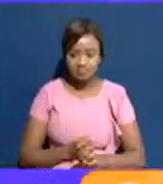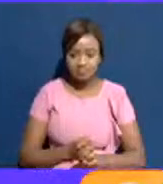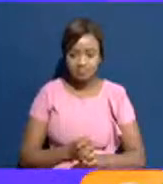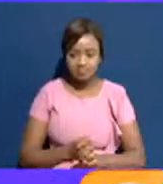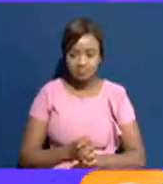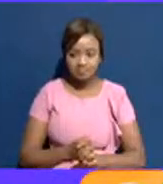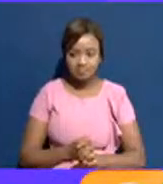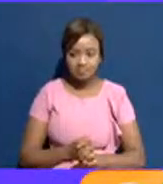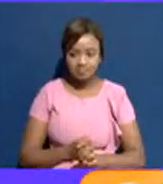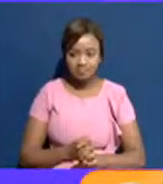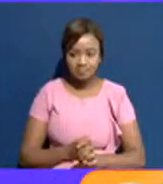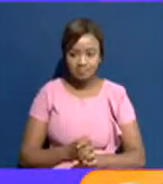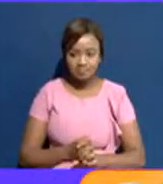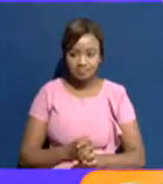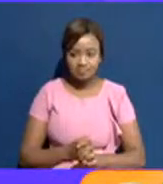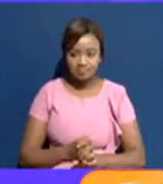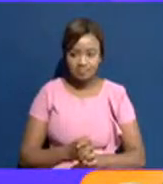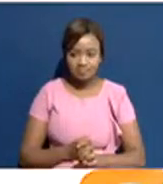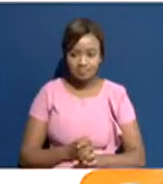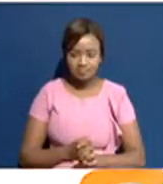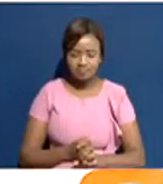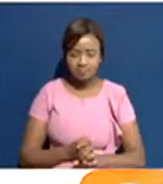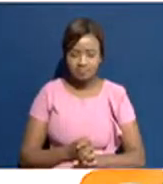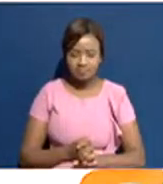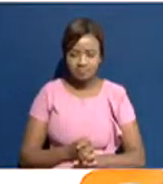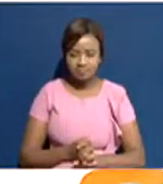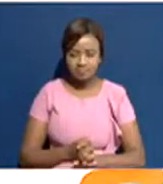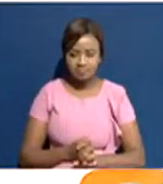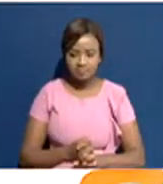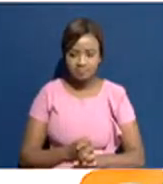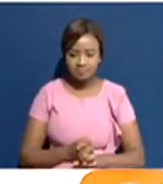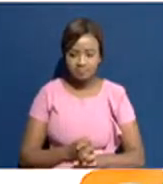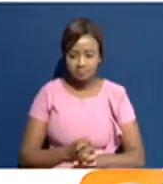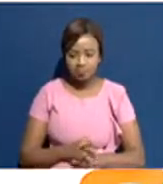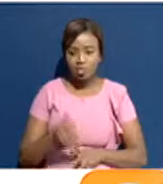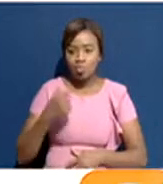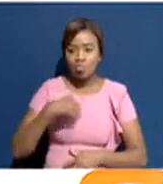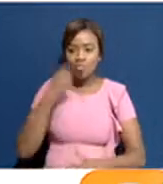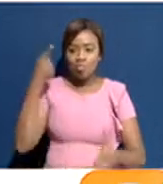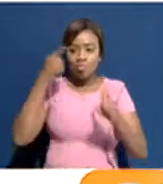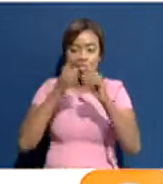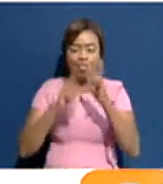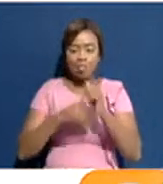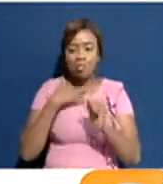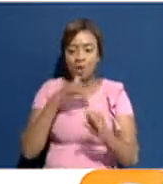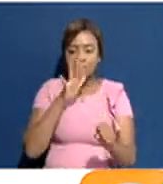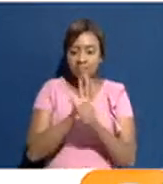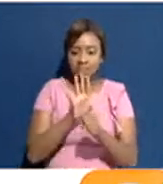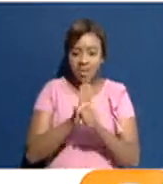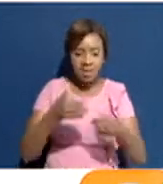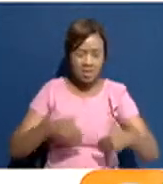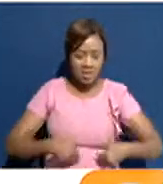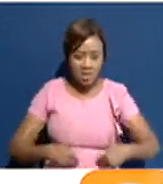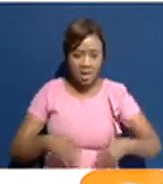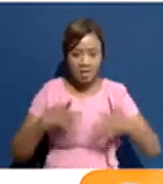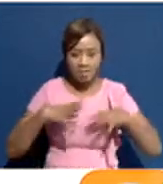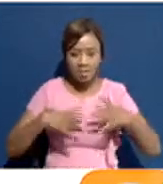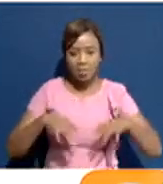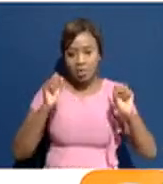To be able to make it possible for millions of young people to